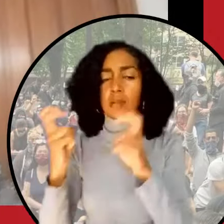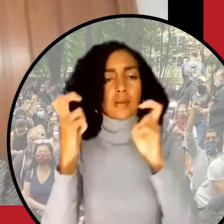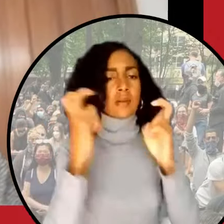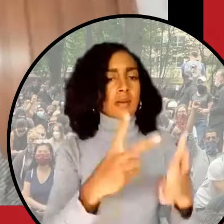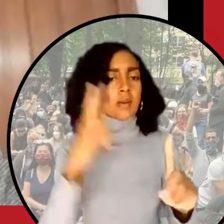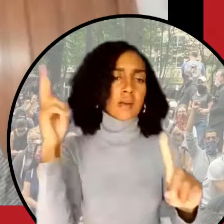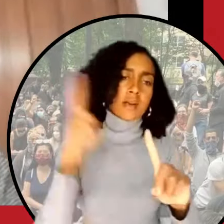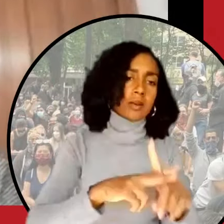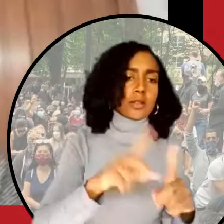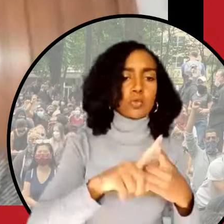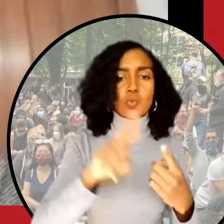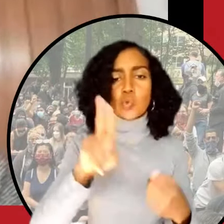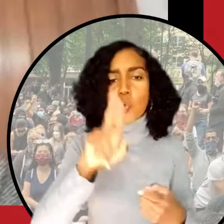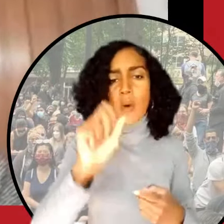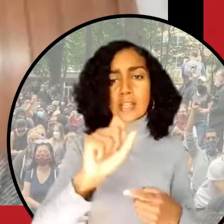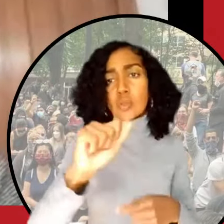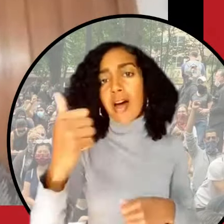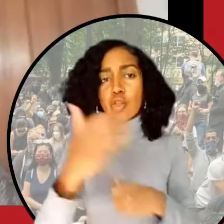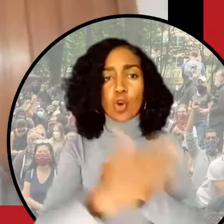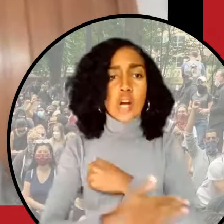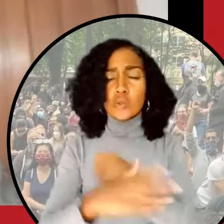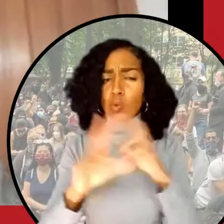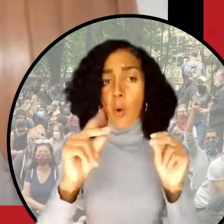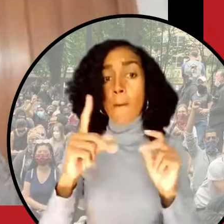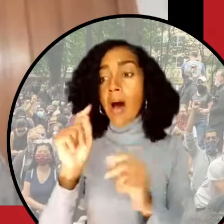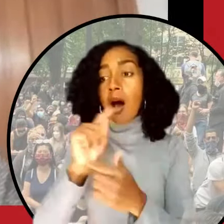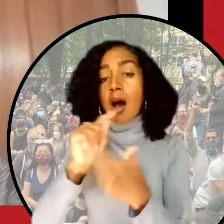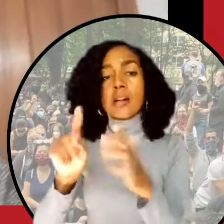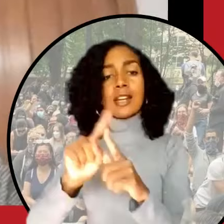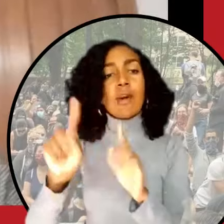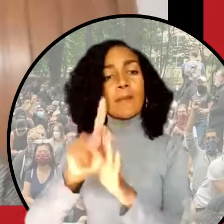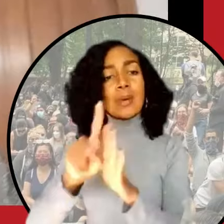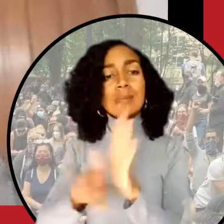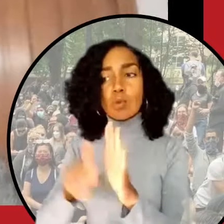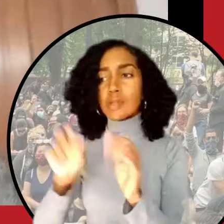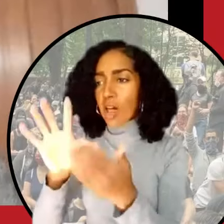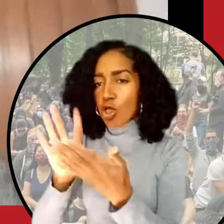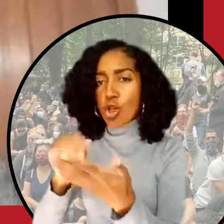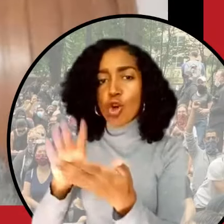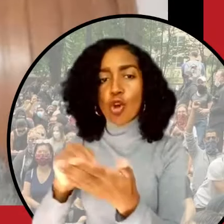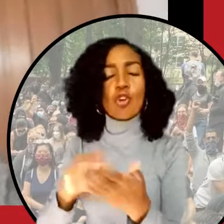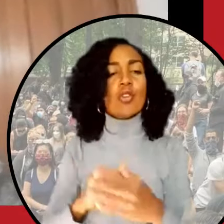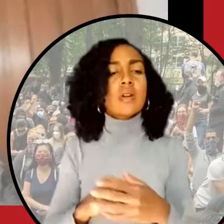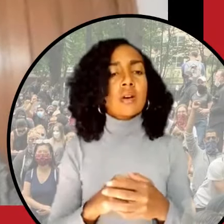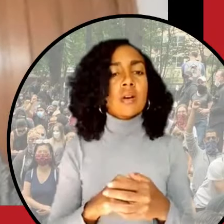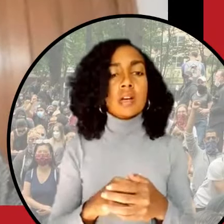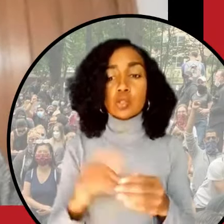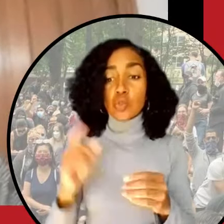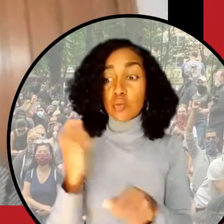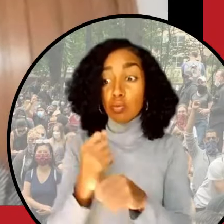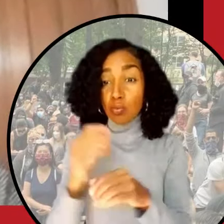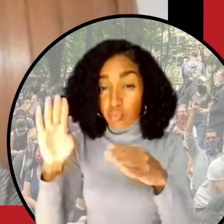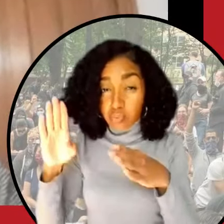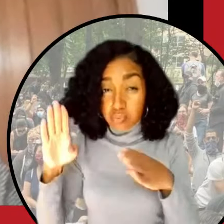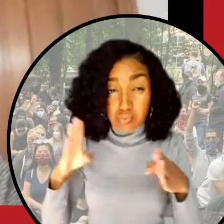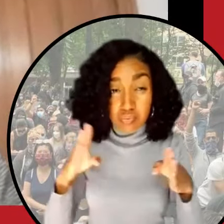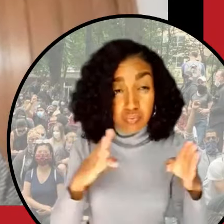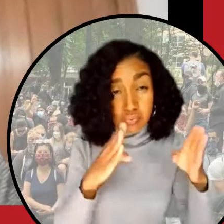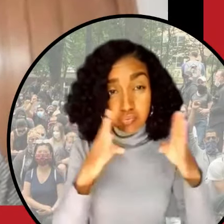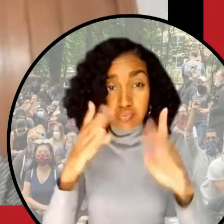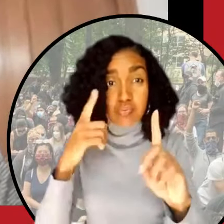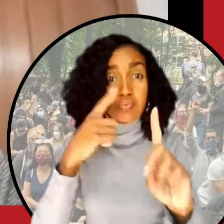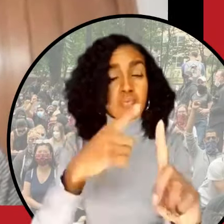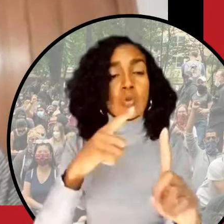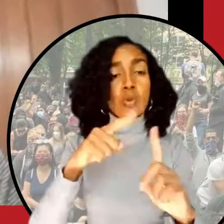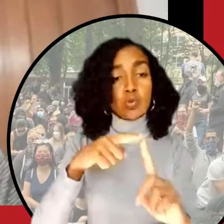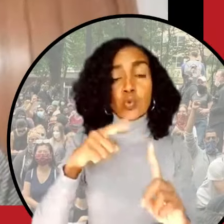are principles that can be learned. The movement towards socialism, which is Evo Morales' party, which won the elections in